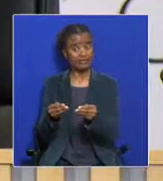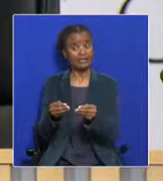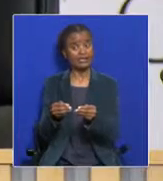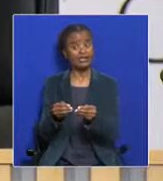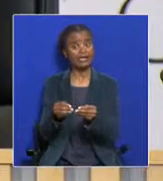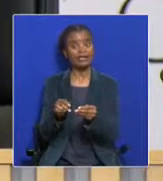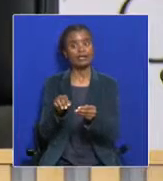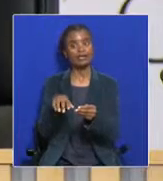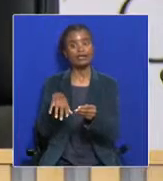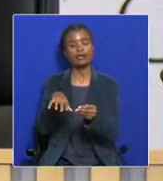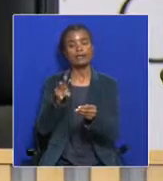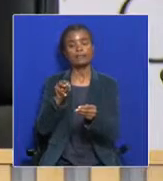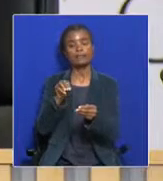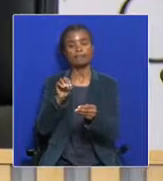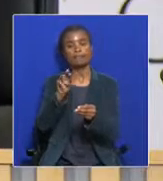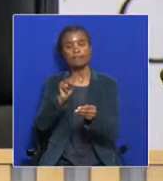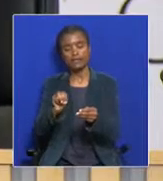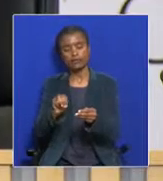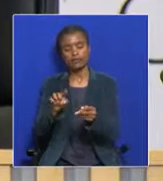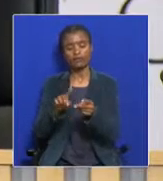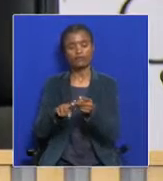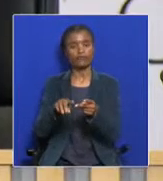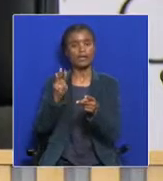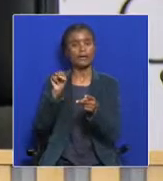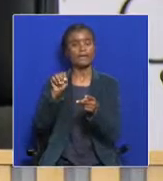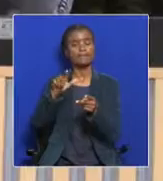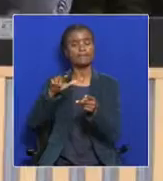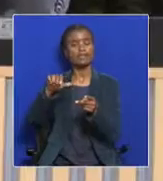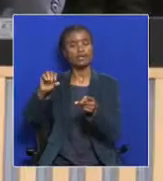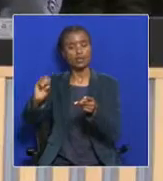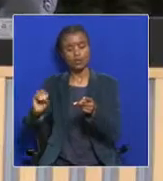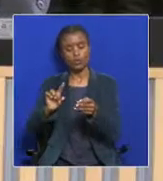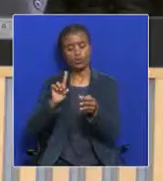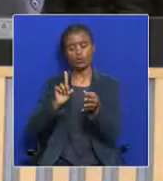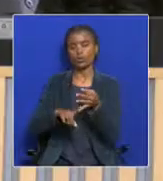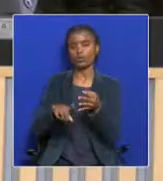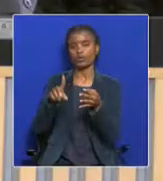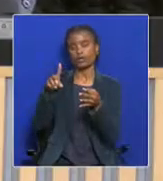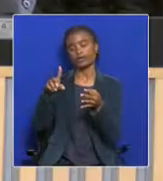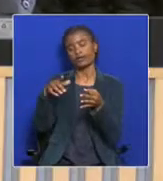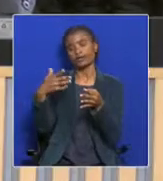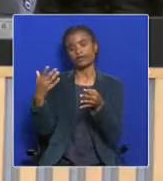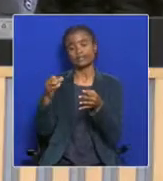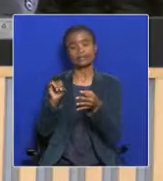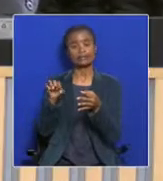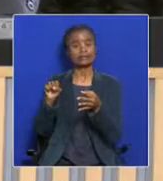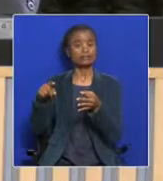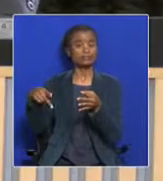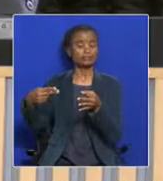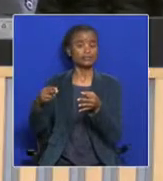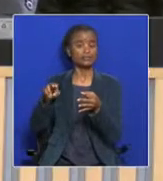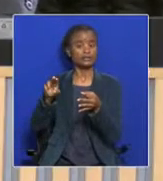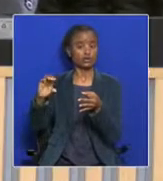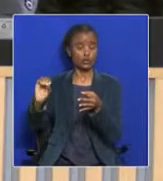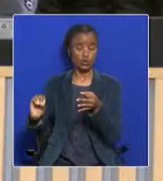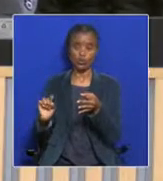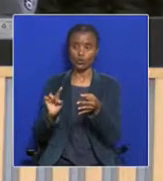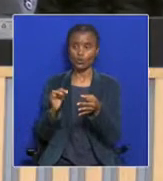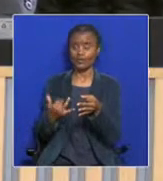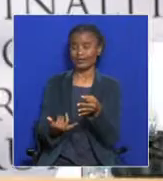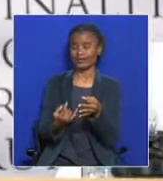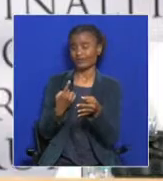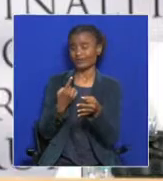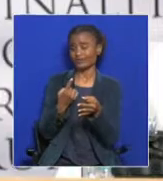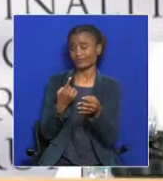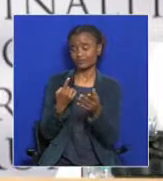at Maiden Wharf Station. This statement, from what I'm reading, it doesn't tell me that. Then